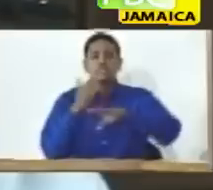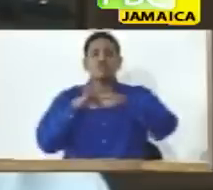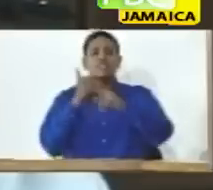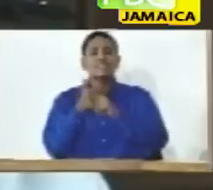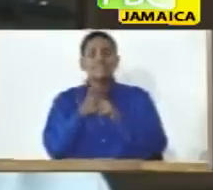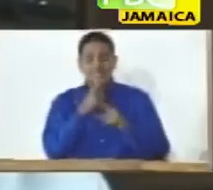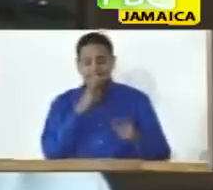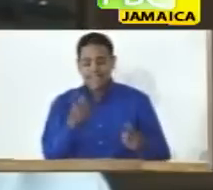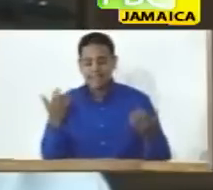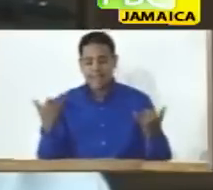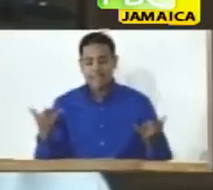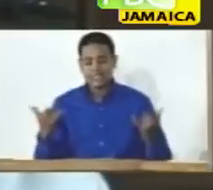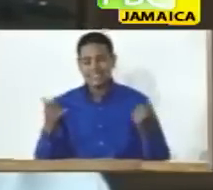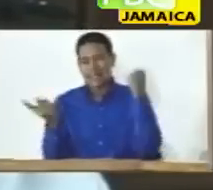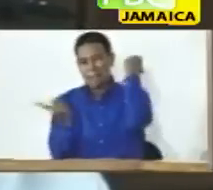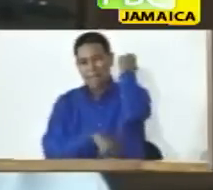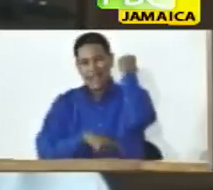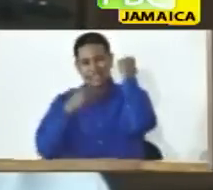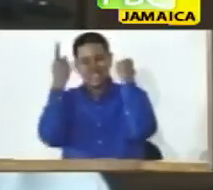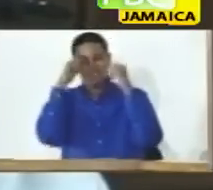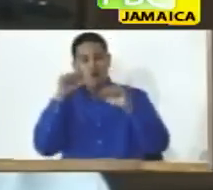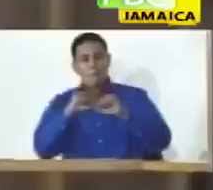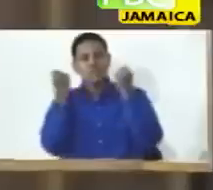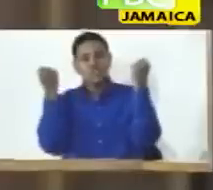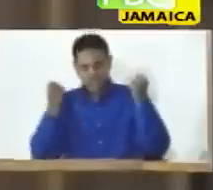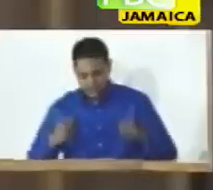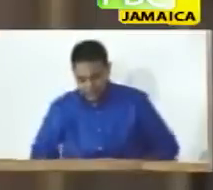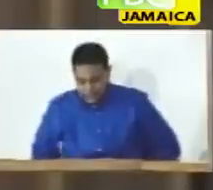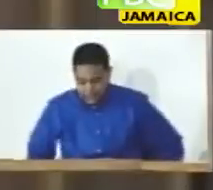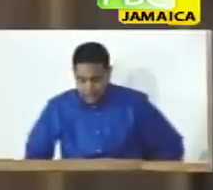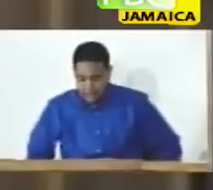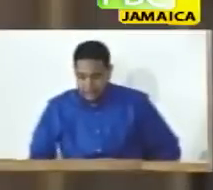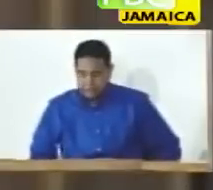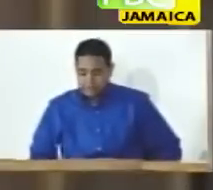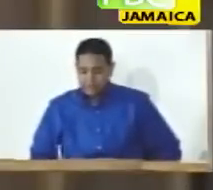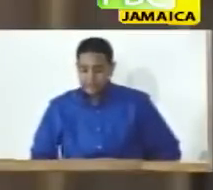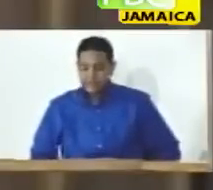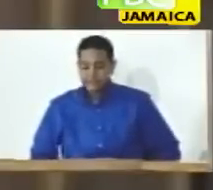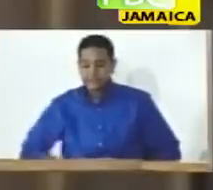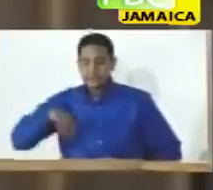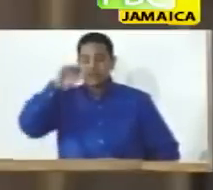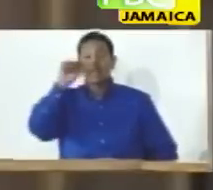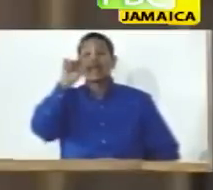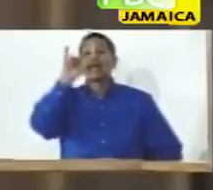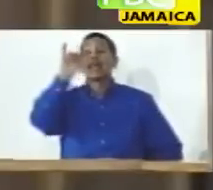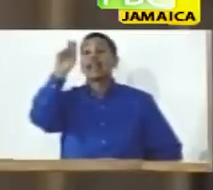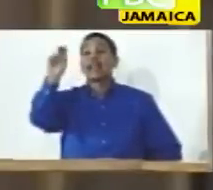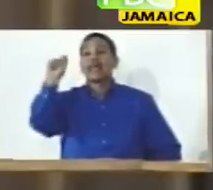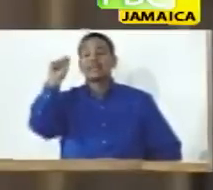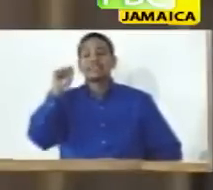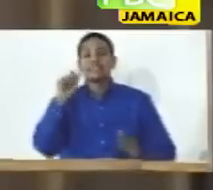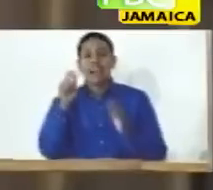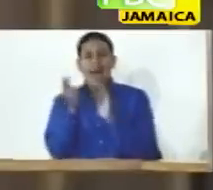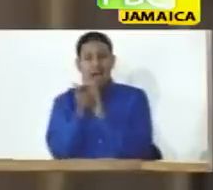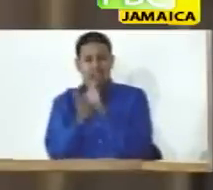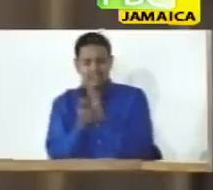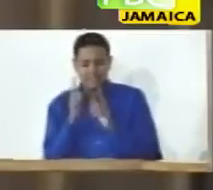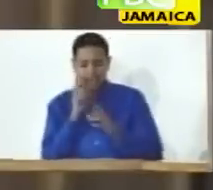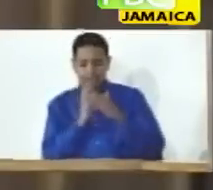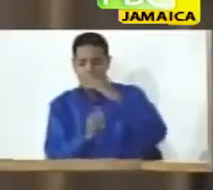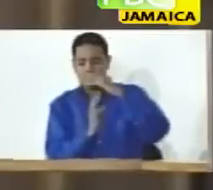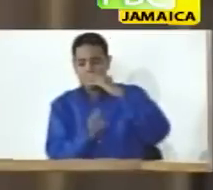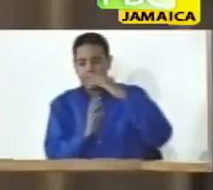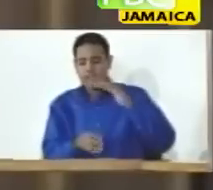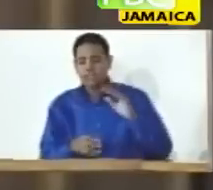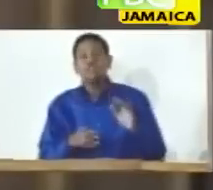existing penalties for breaches. Aliens Act and Immigration Restriction Commonwealth